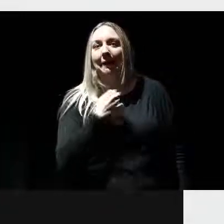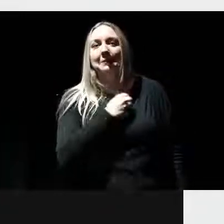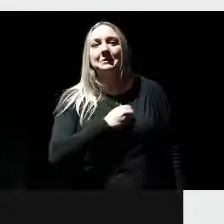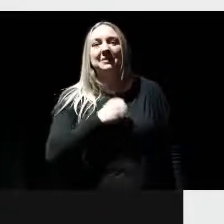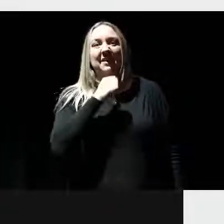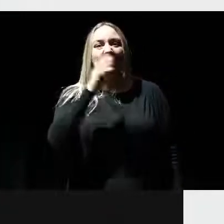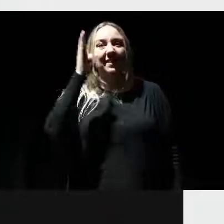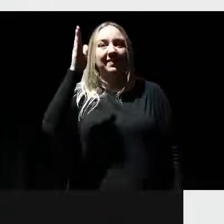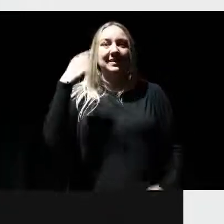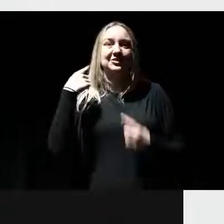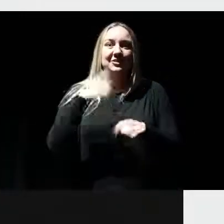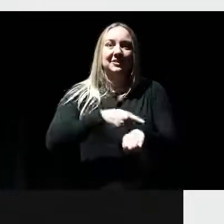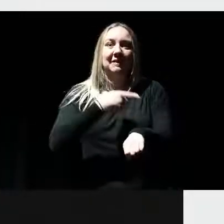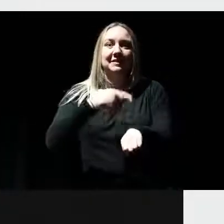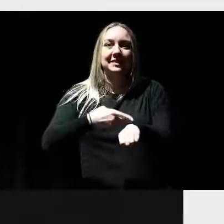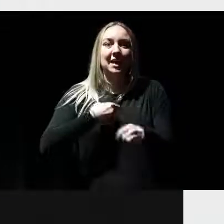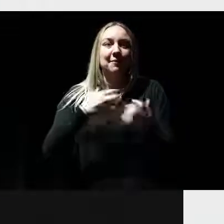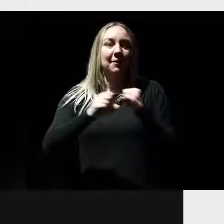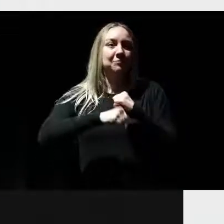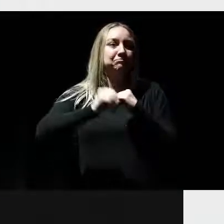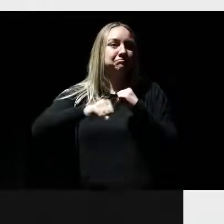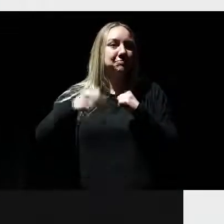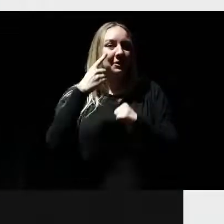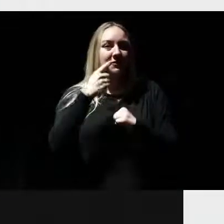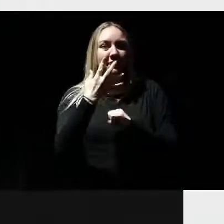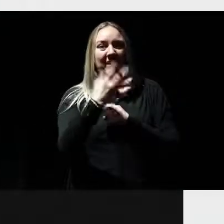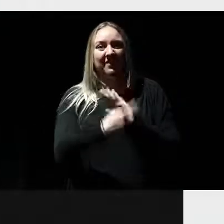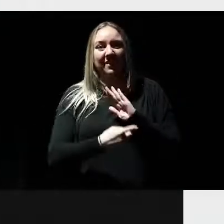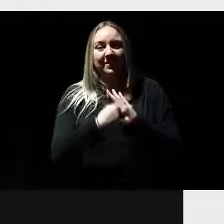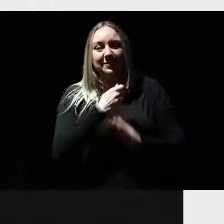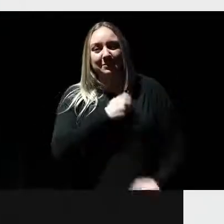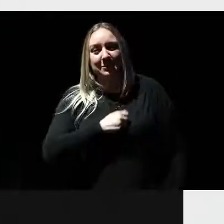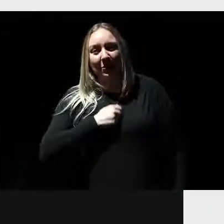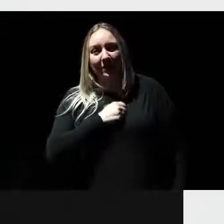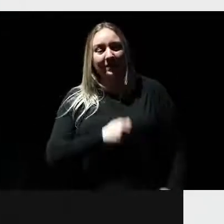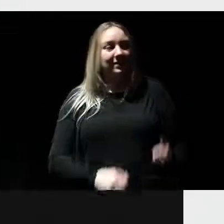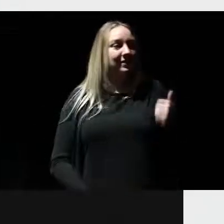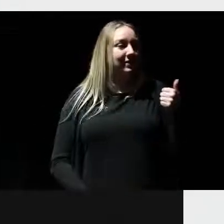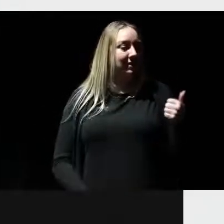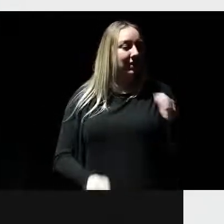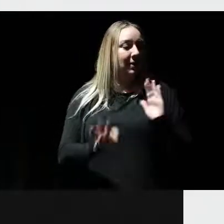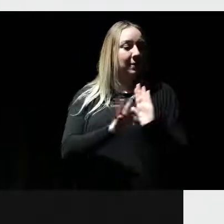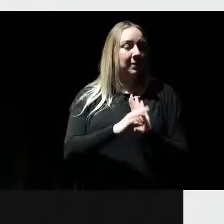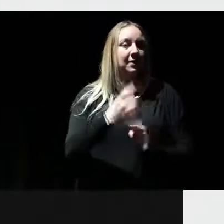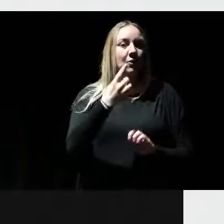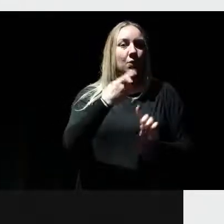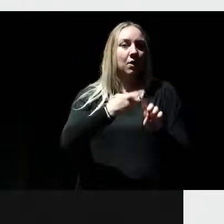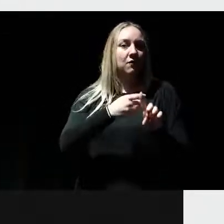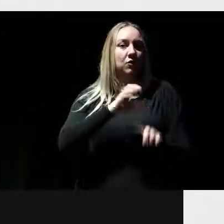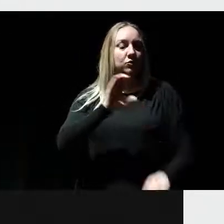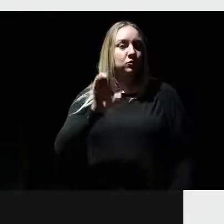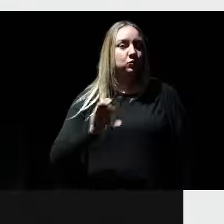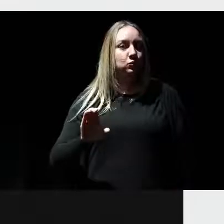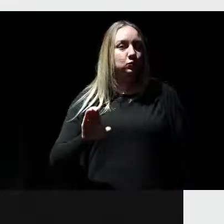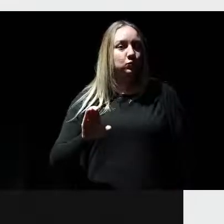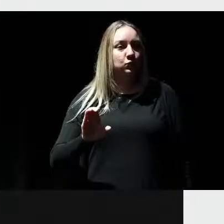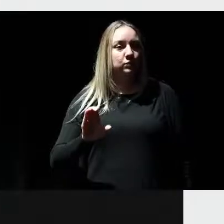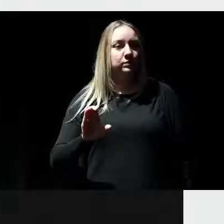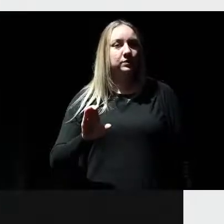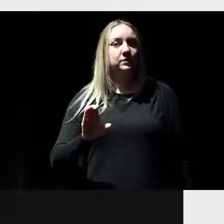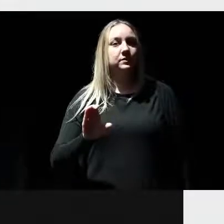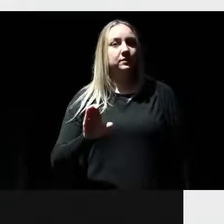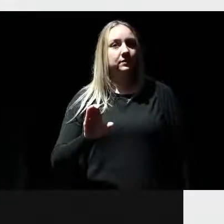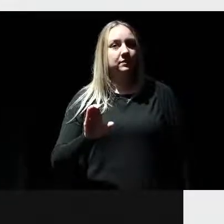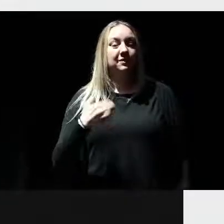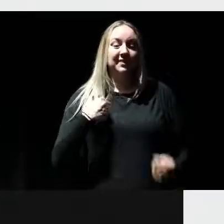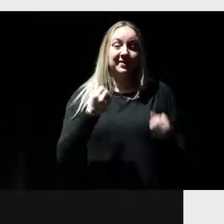public. I want to talk for 5 hours. Well, I am going to go to one of our online questions, and while we have quite a